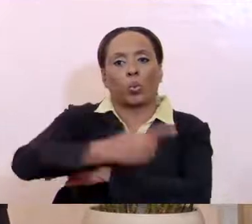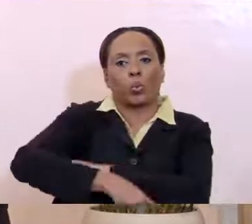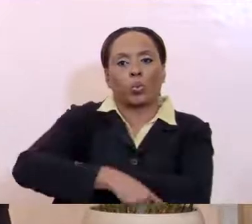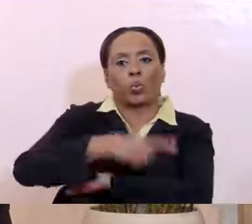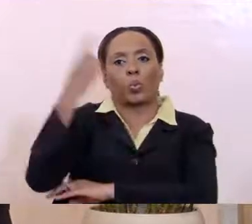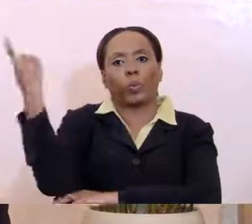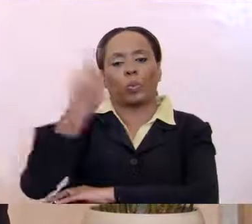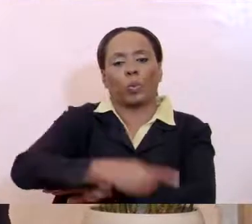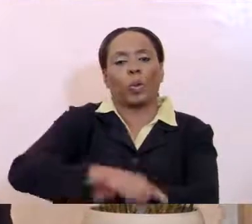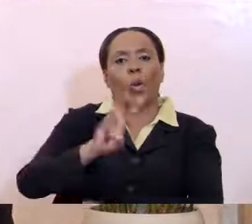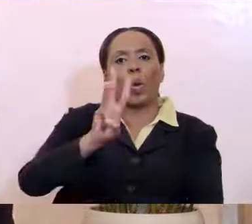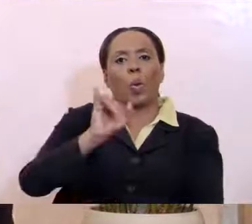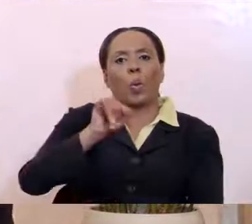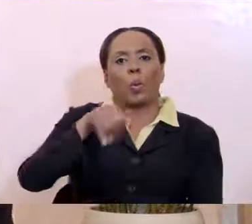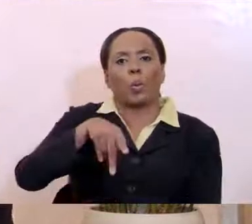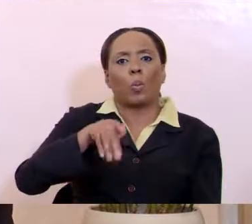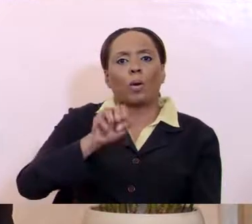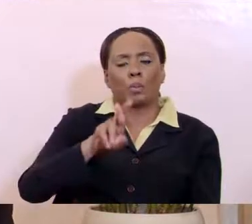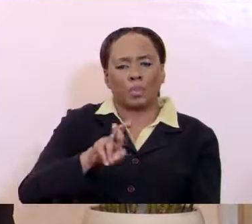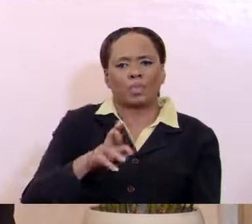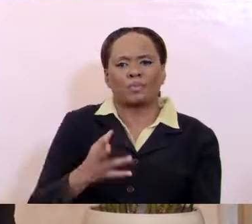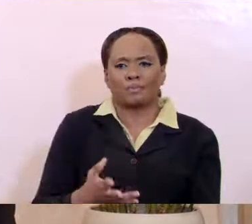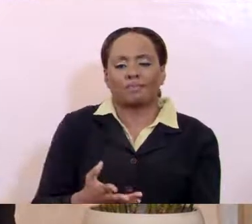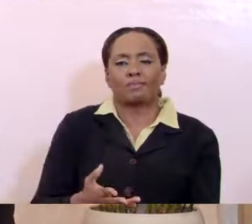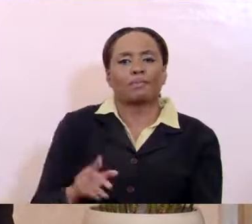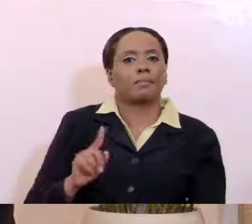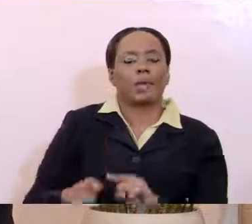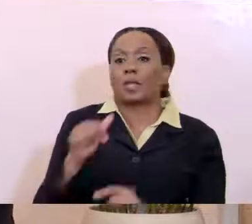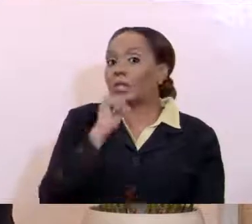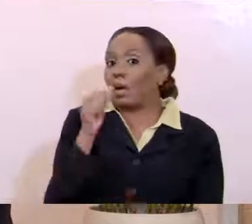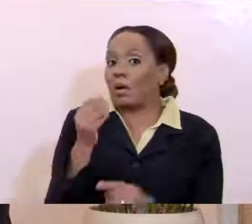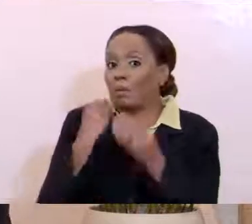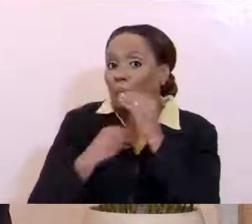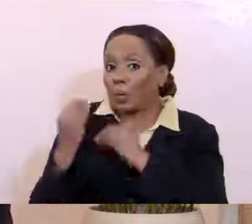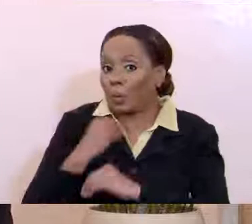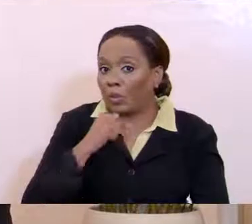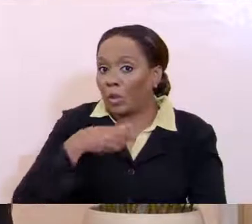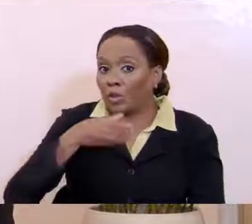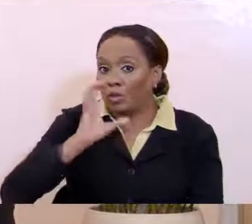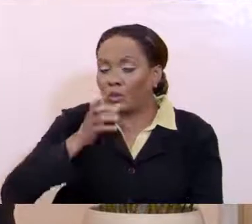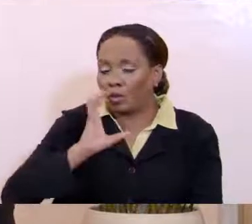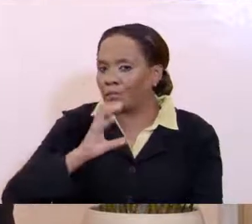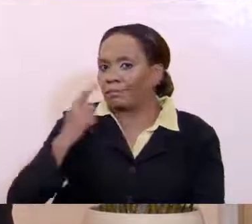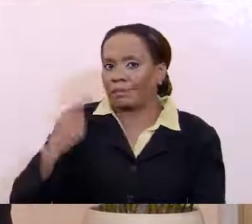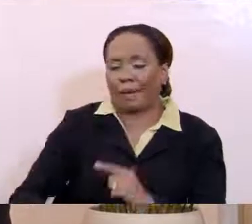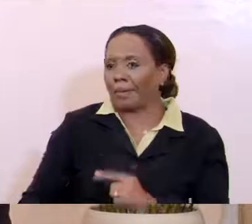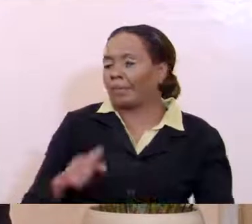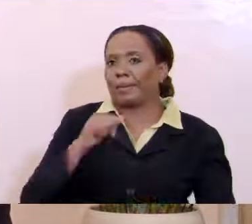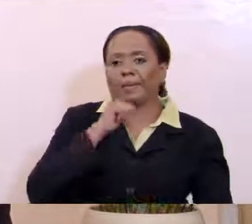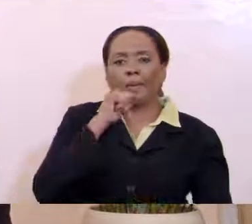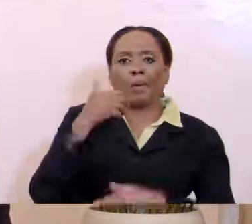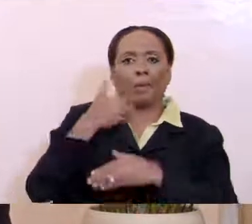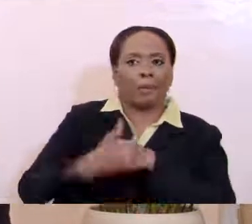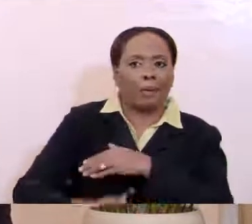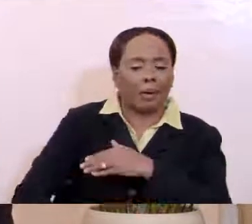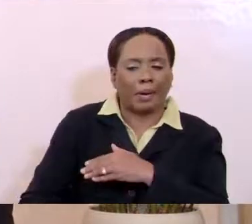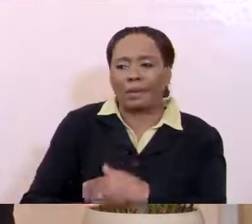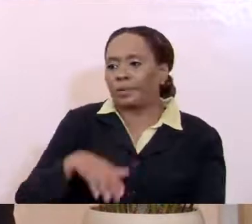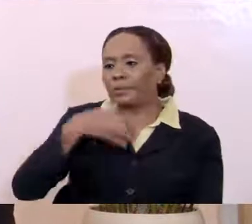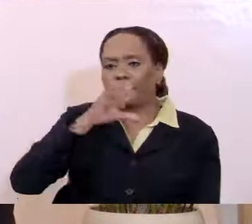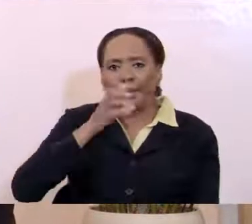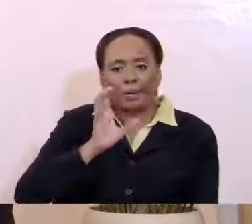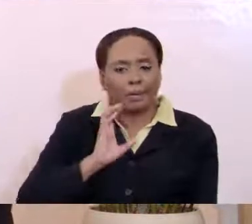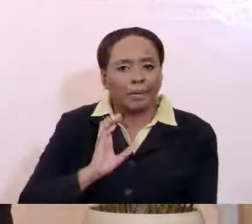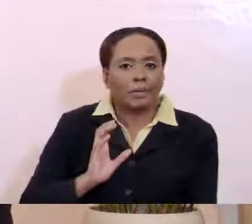that you would previously have been able to purchase almost as a matter of course, bread, drinks and